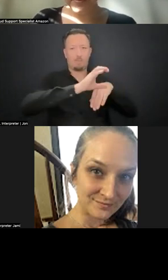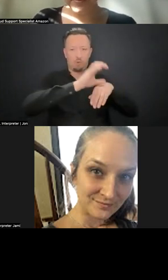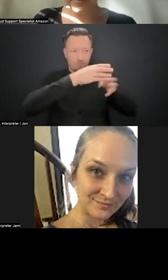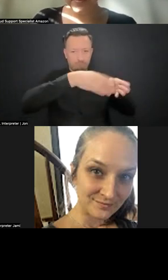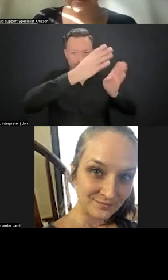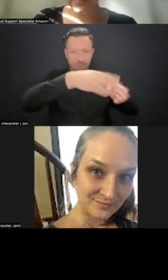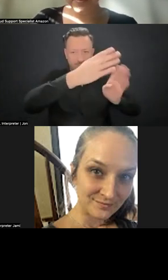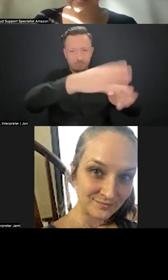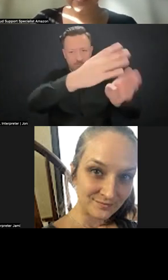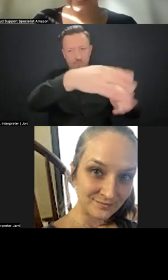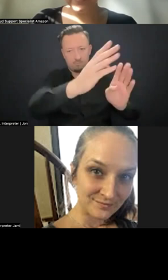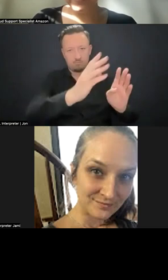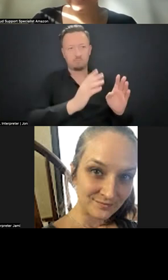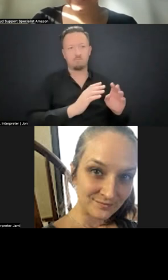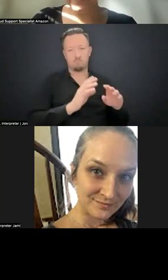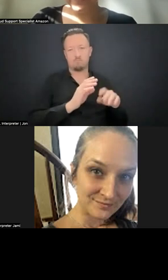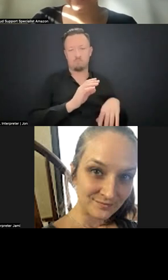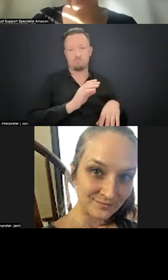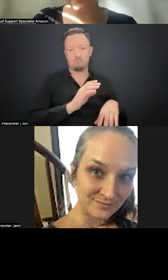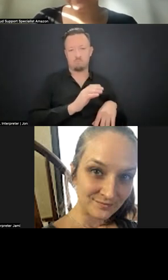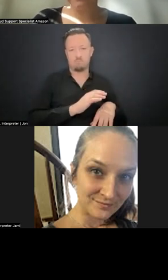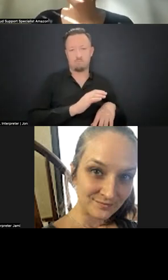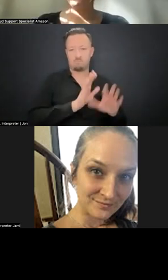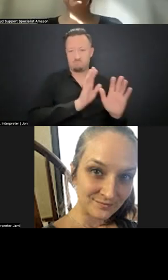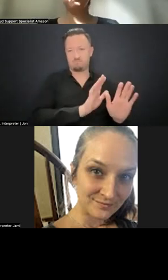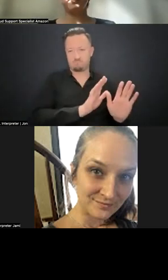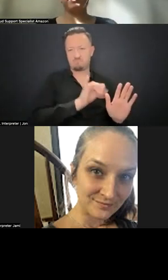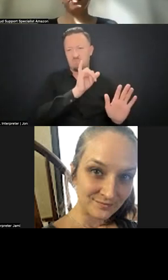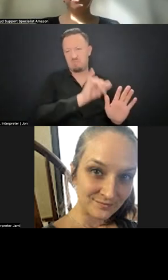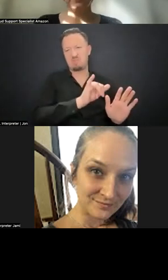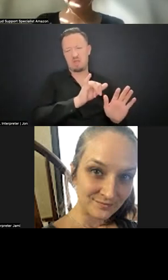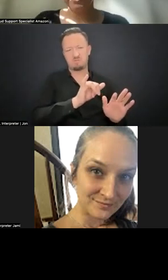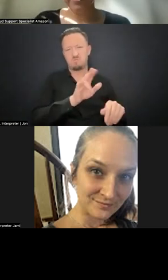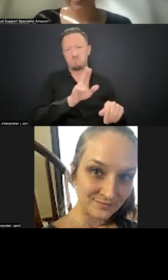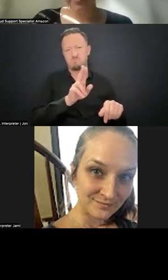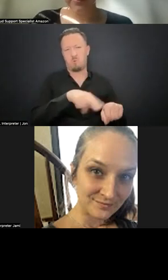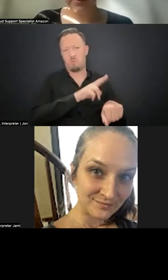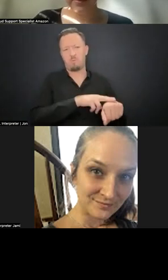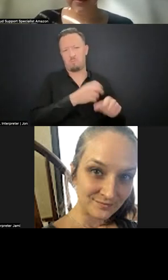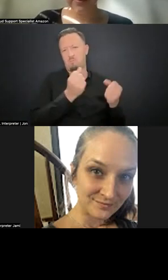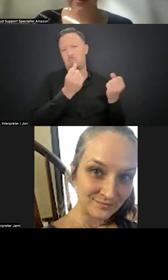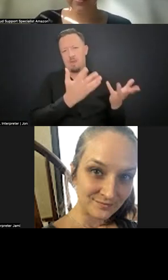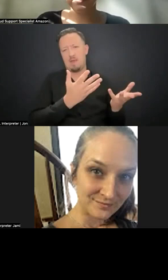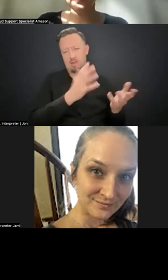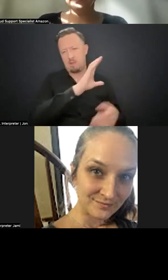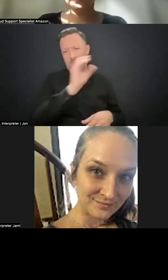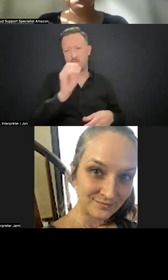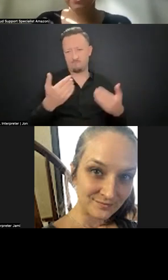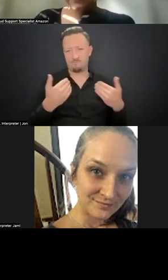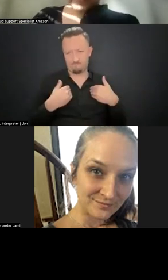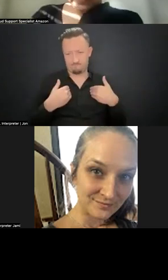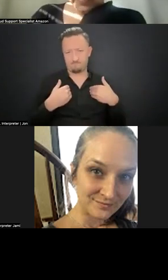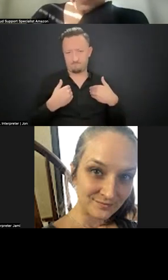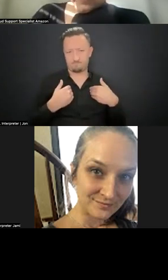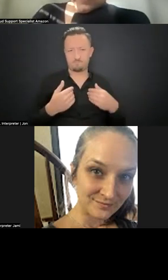have this data center that you were managing. And that was common theme. So there were two types of